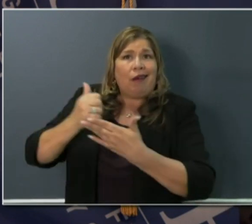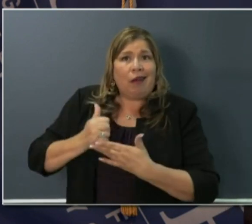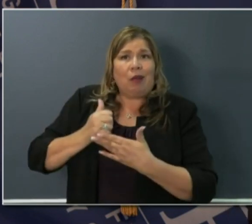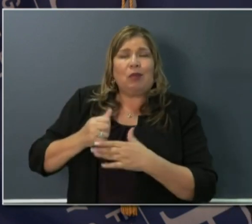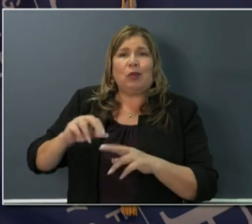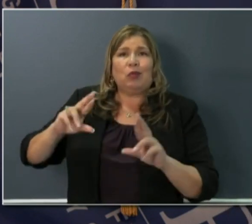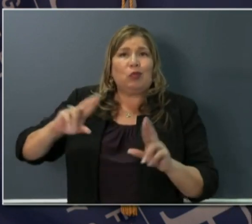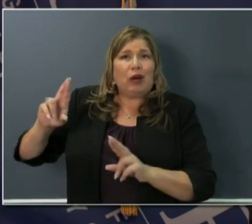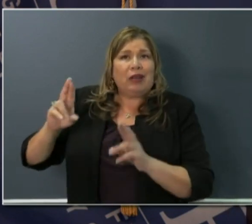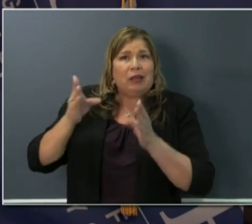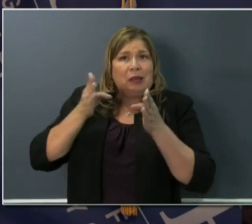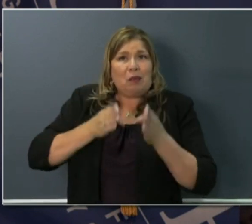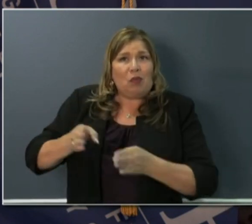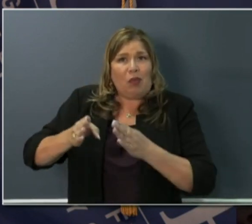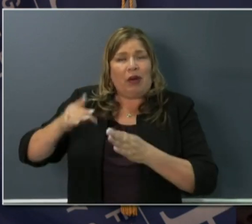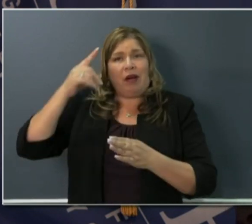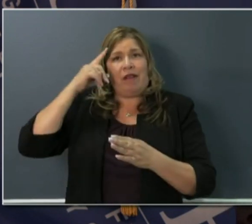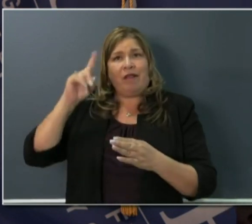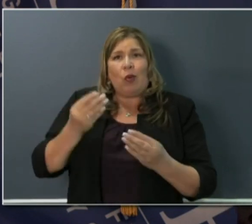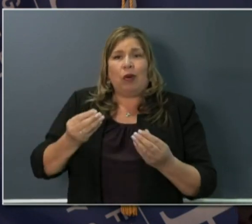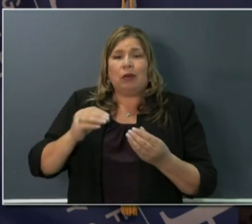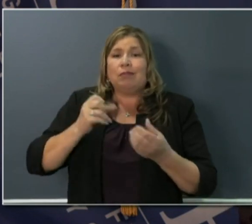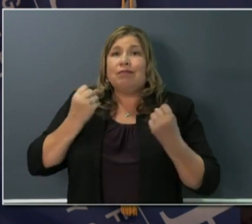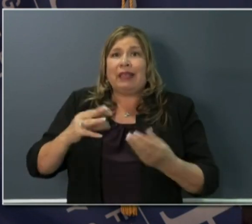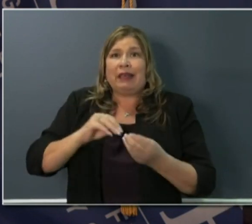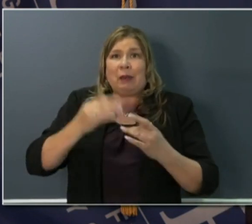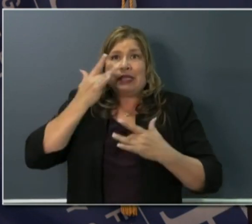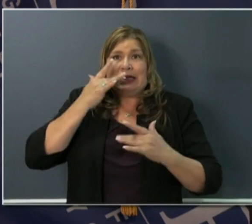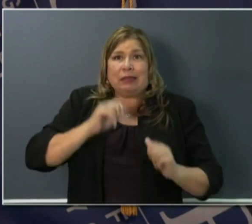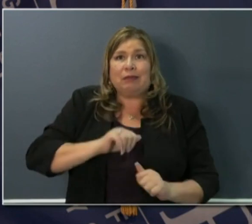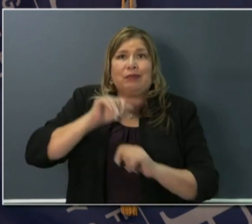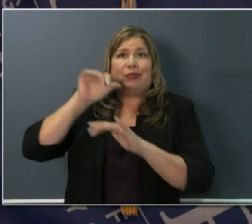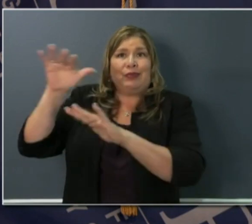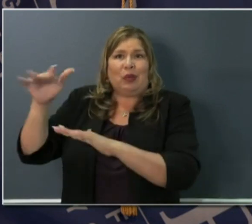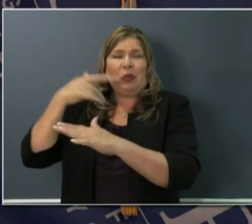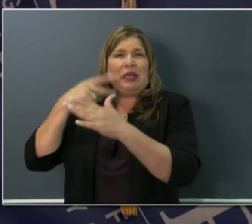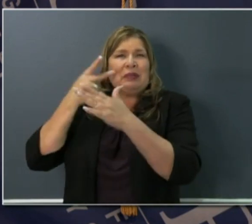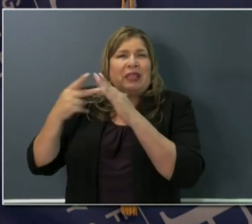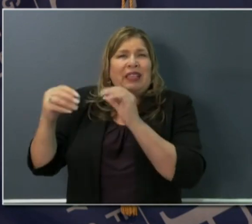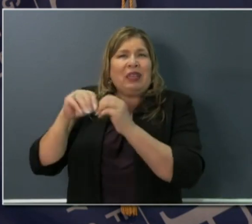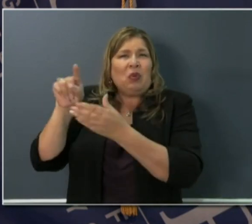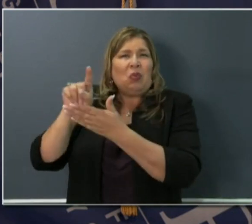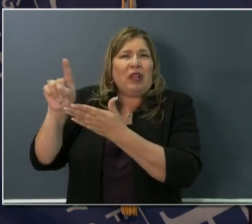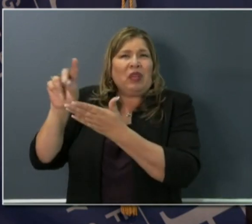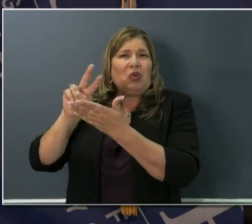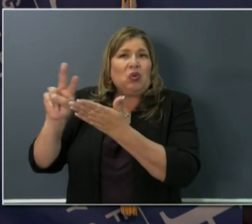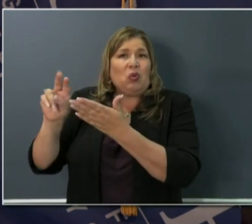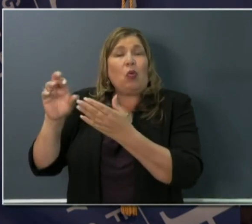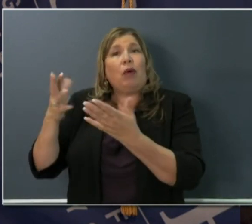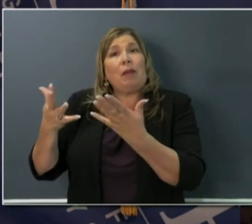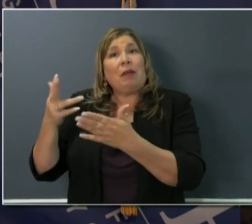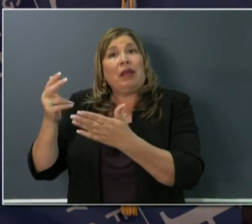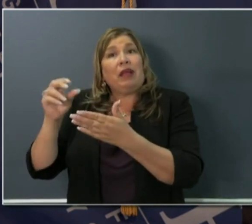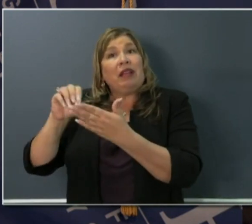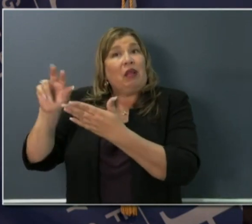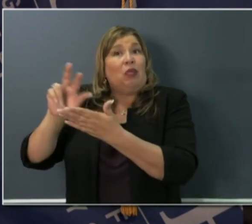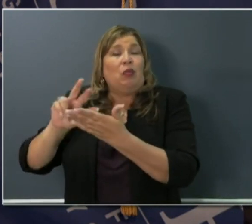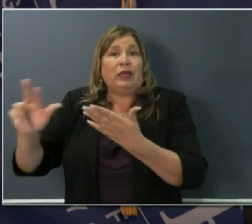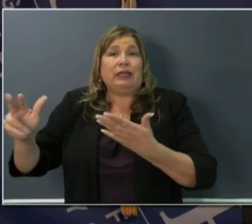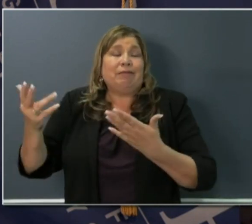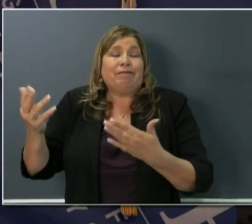prepare for the surge that we anticipate in a week or two, maybe a little further out if we continue doing a good